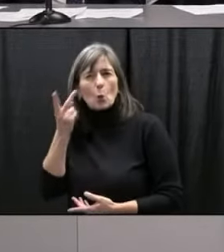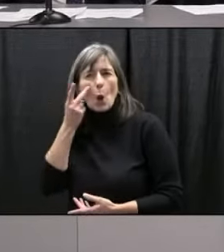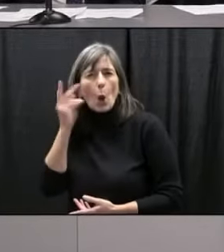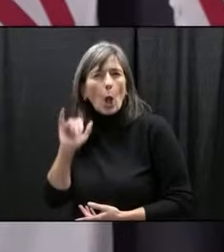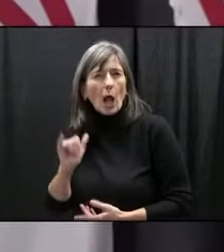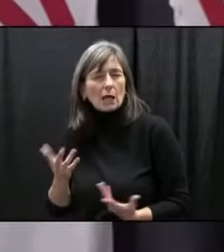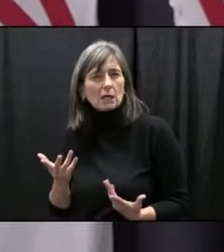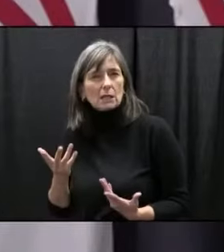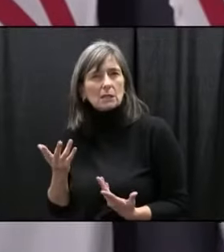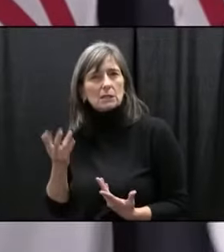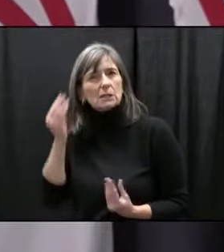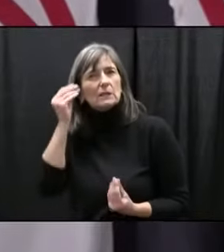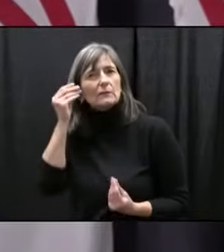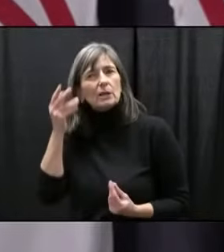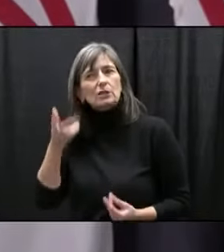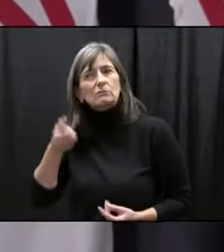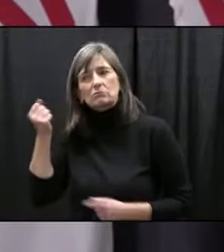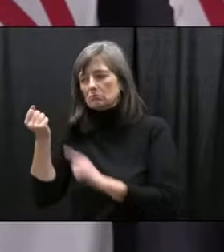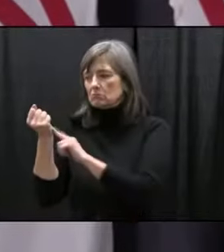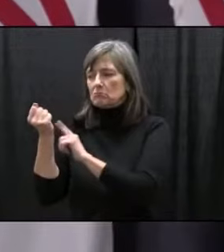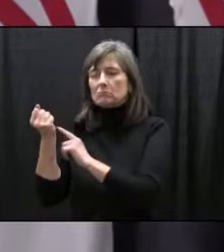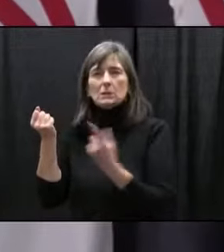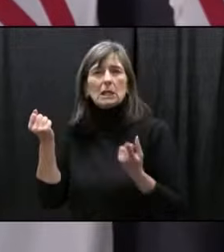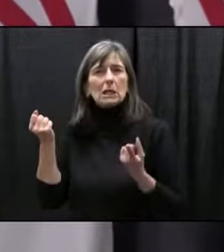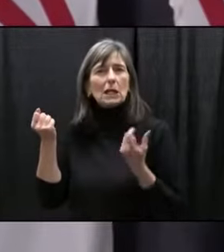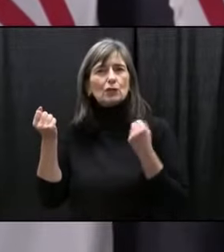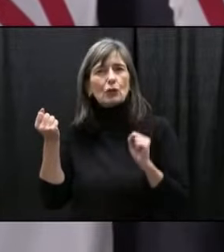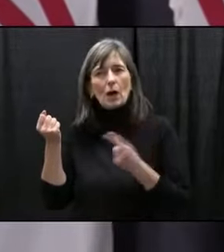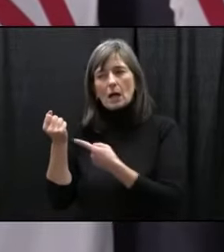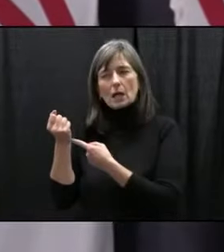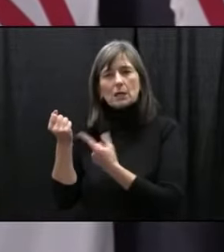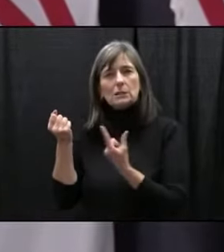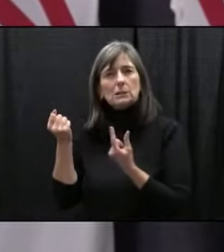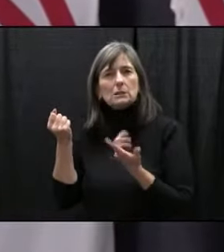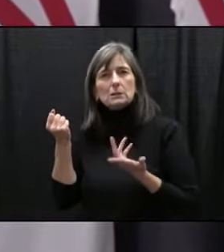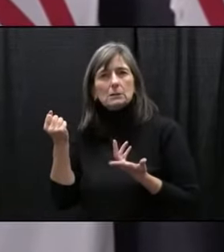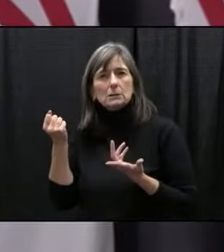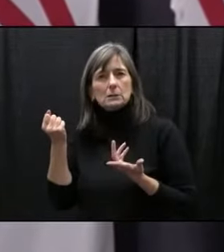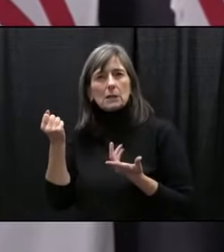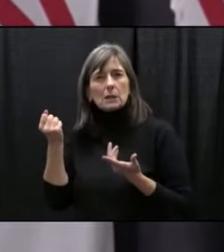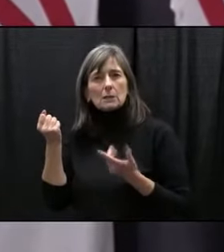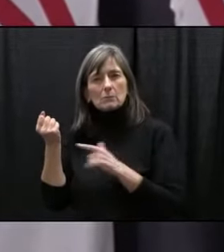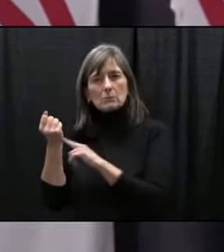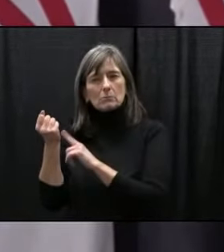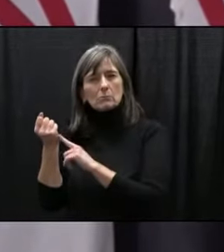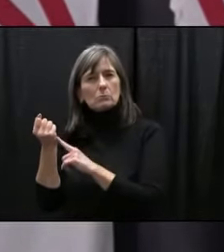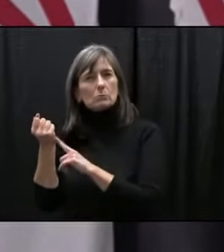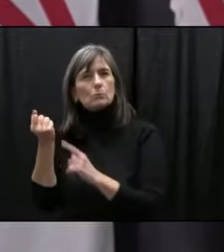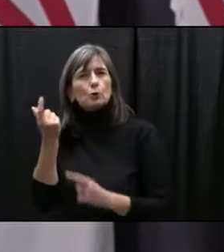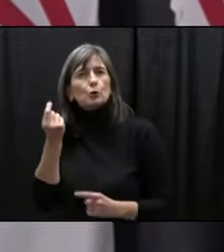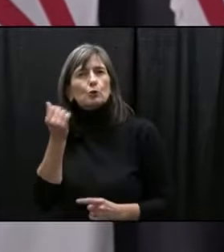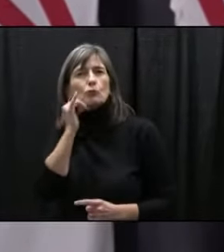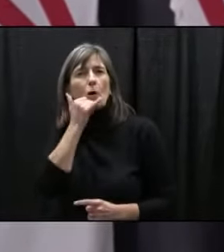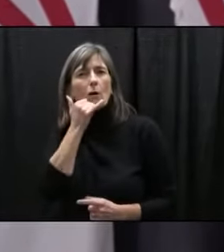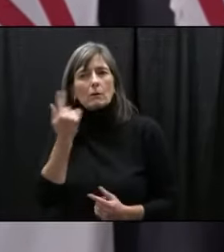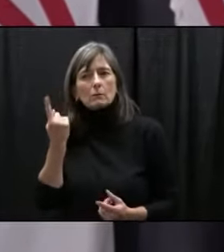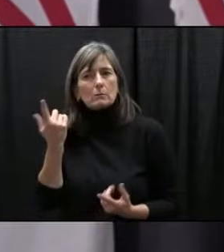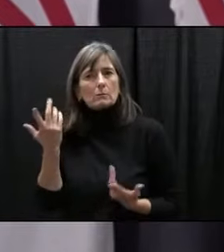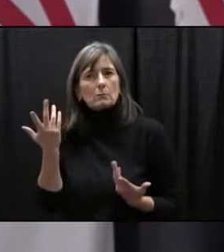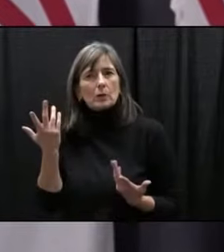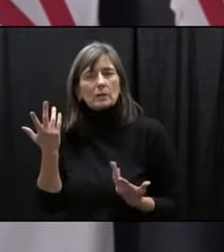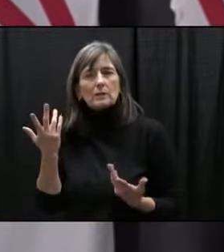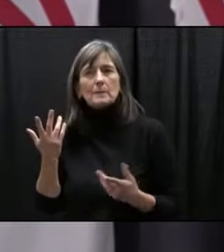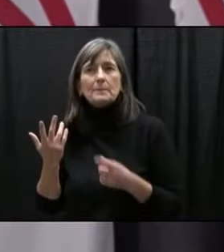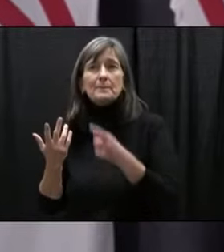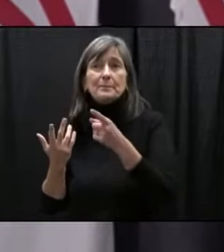but as the minister has already said, one of the most concerning things in 2021, of course, as we've seen as we move to